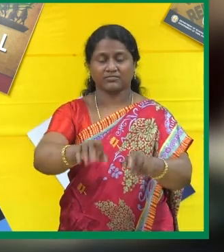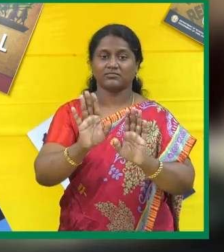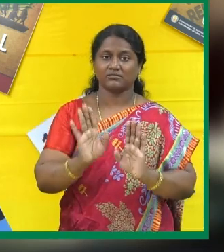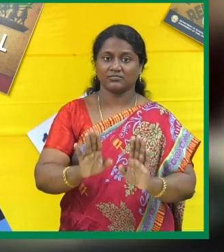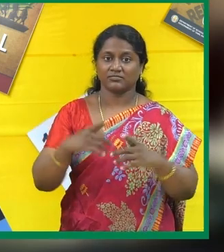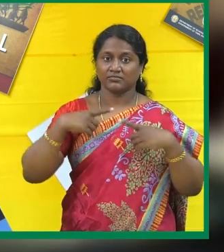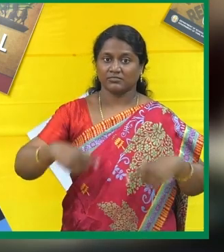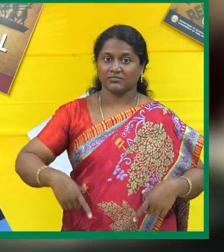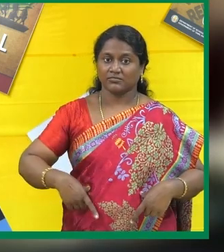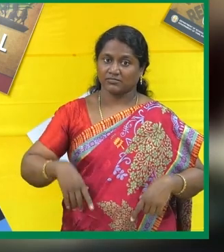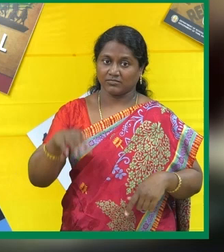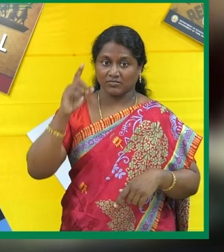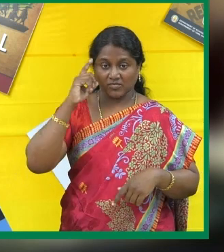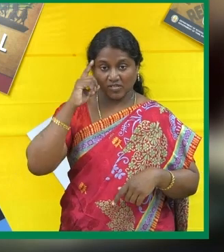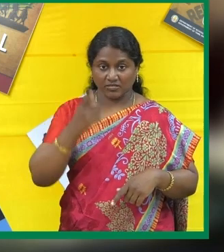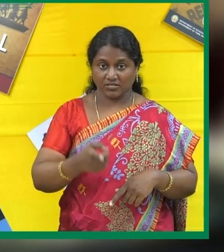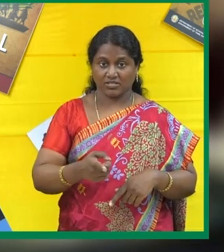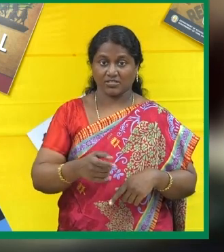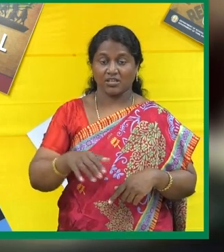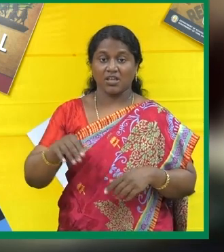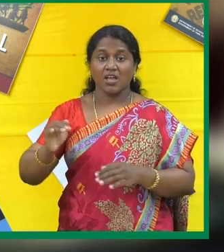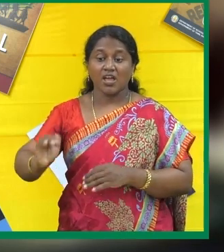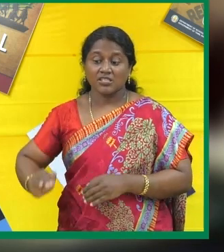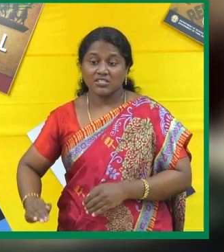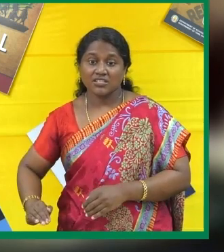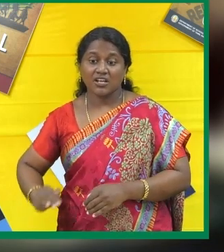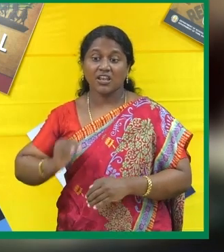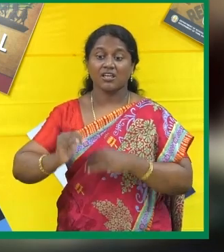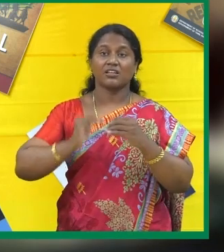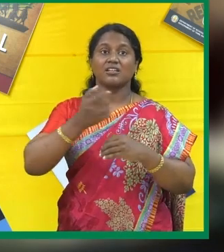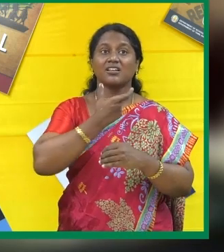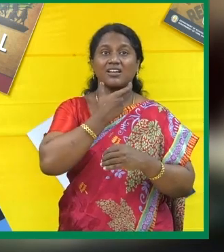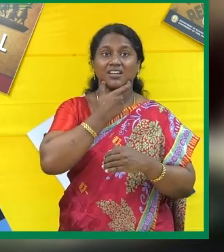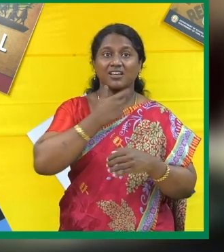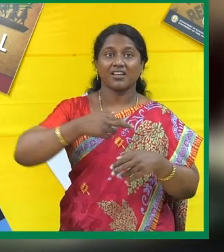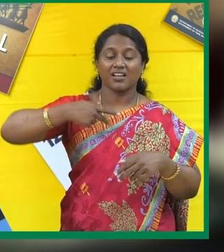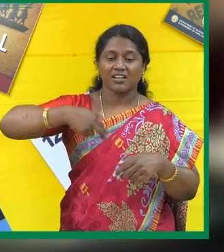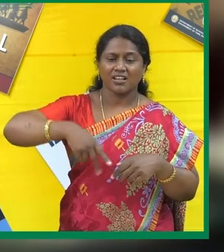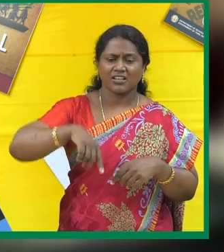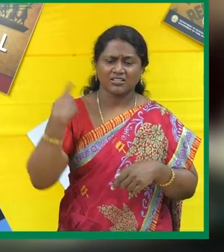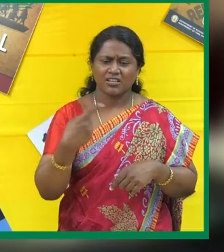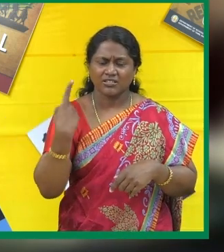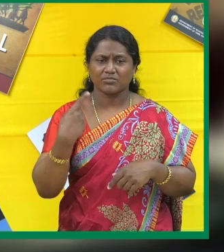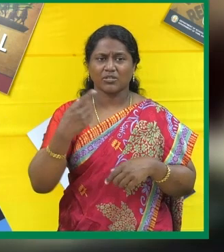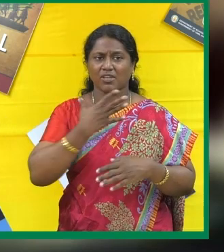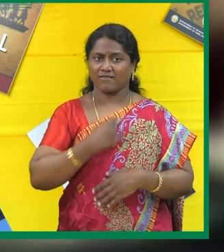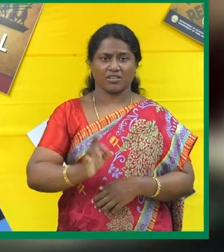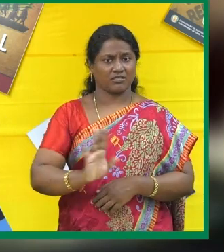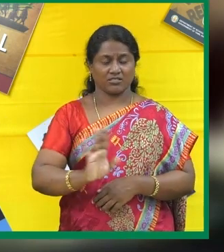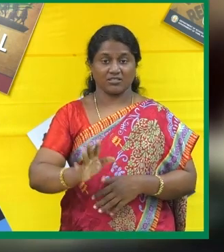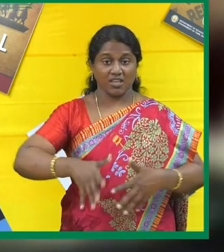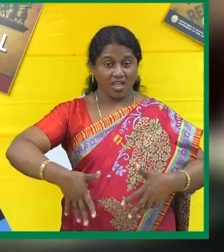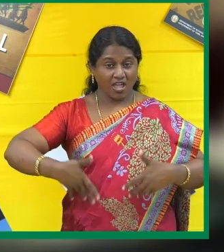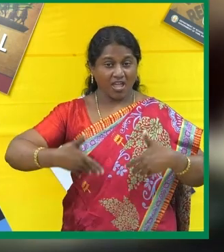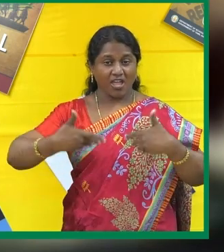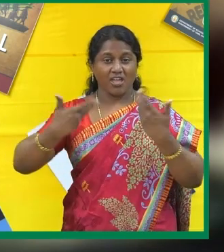this line. To youth and age and travels on with cheer. Always travels with cheerfulness, happiness.